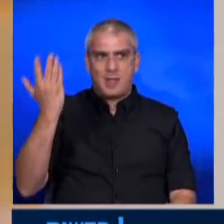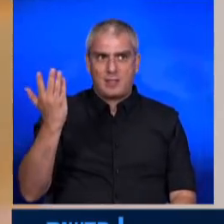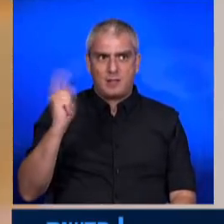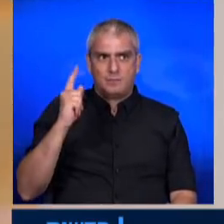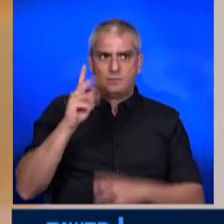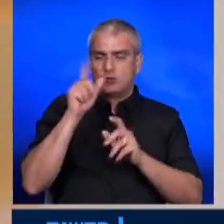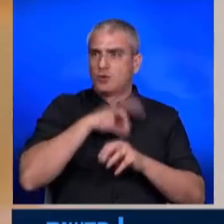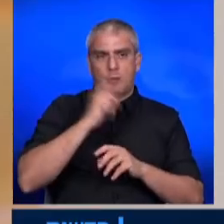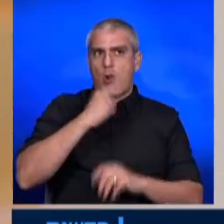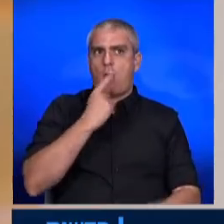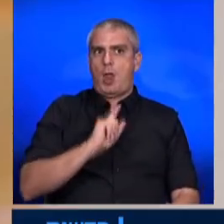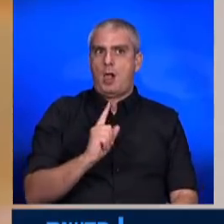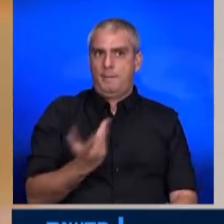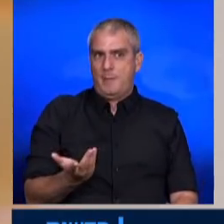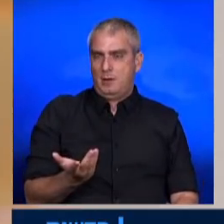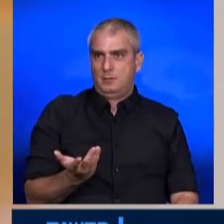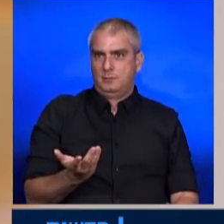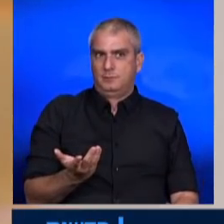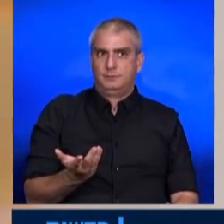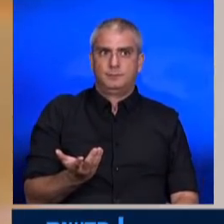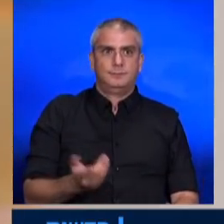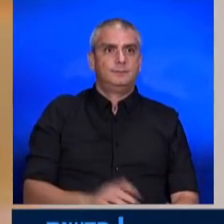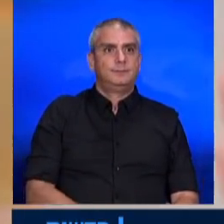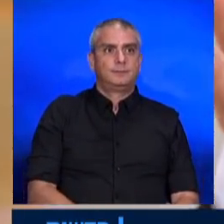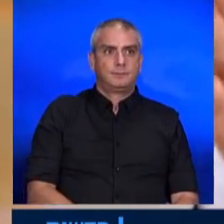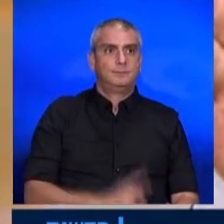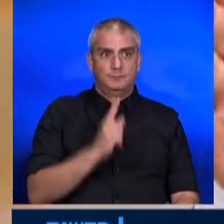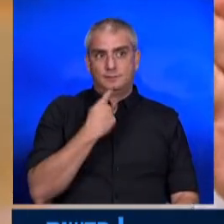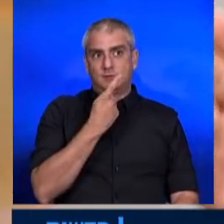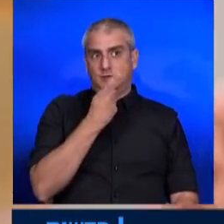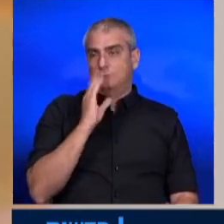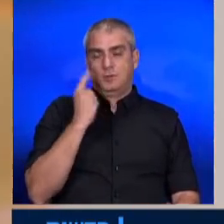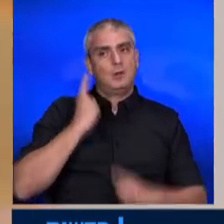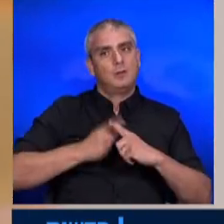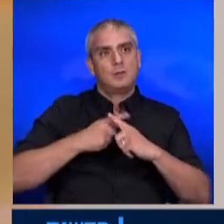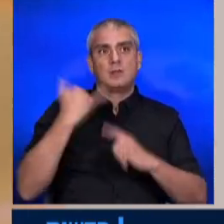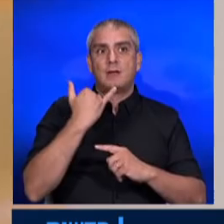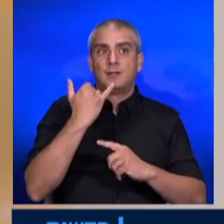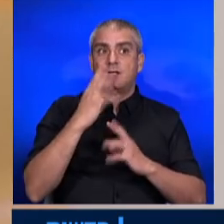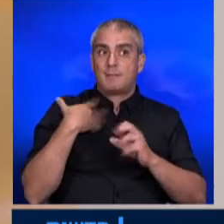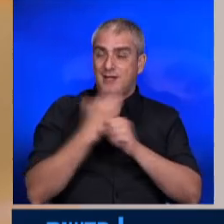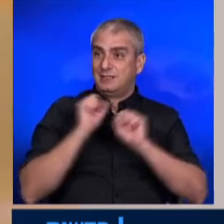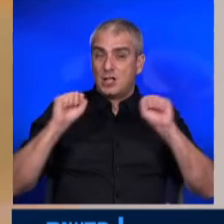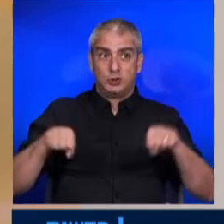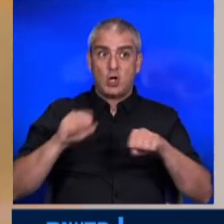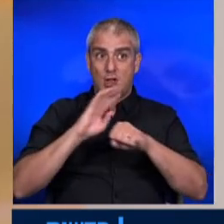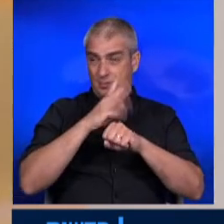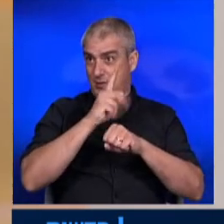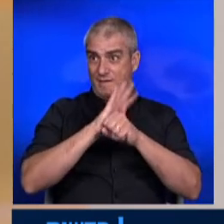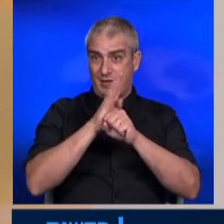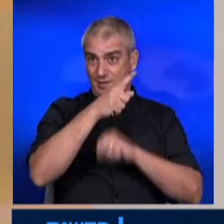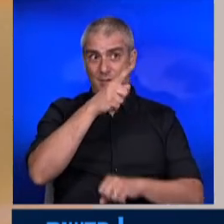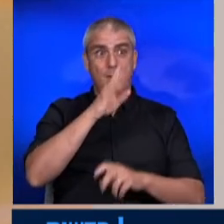the chief medical officers that. Their advice, but it's just really important, it's been consistently, is when you've got the virus down in the UK, that the risk of reinfection